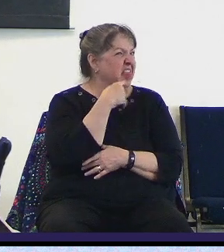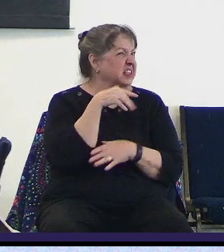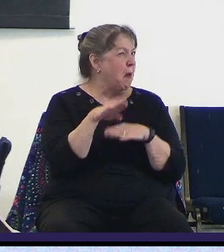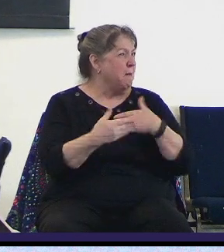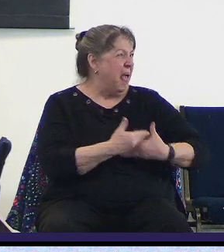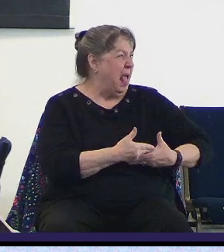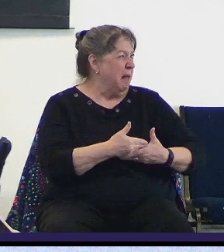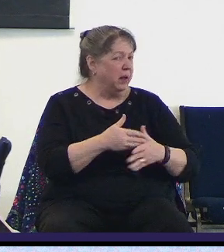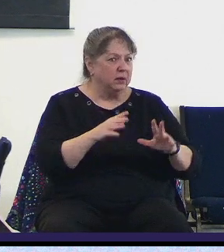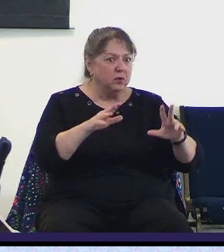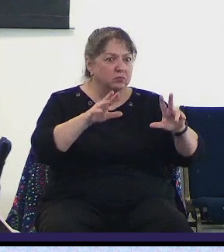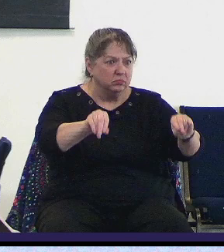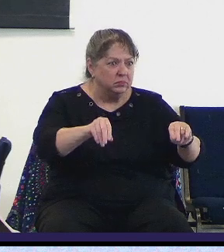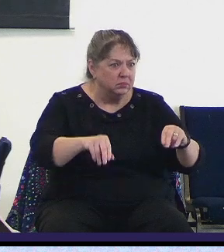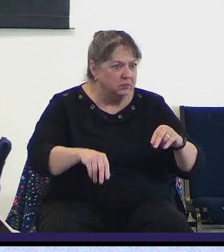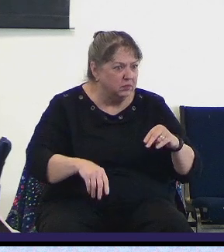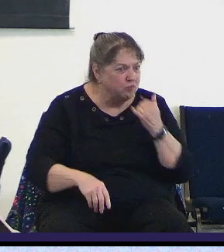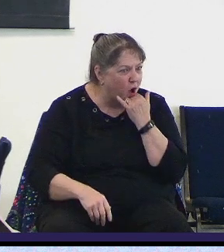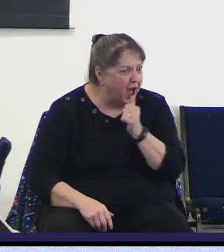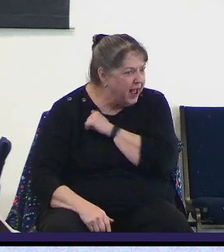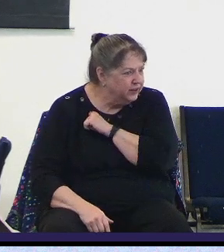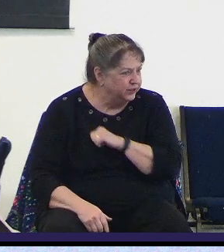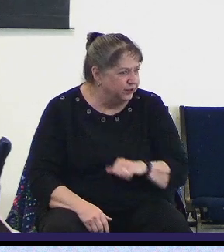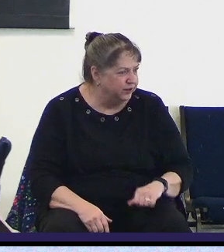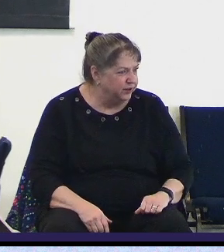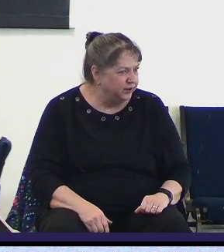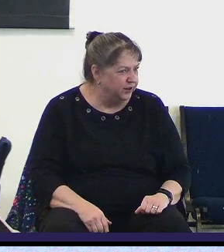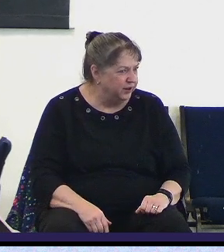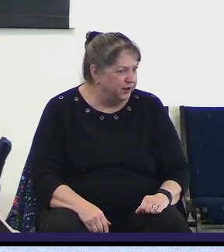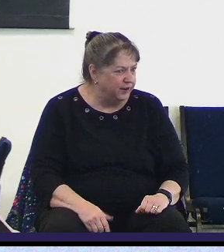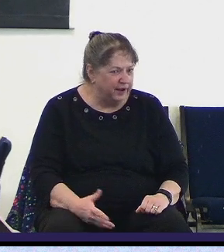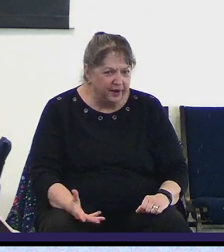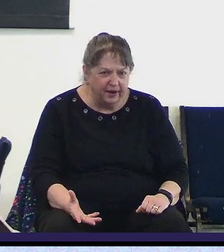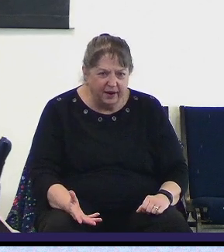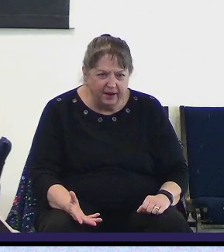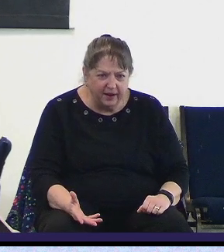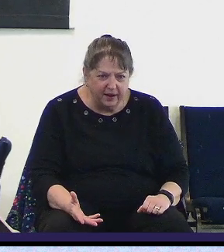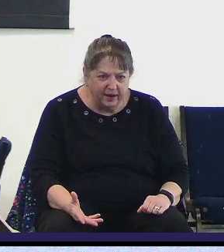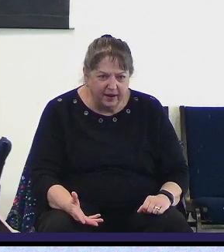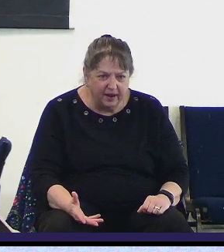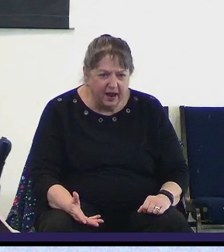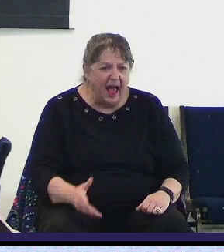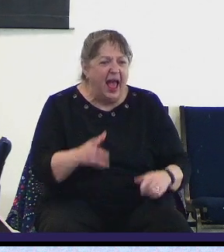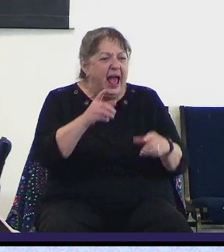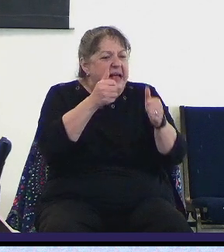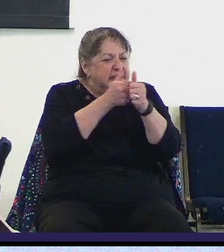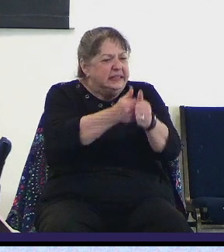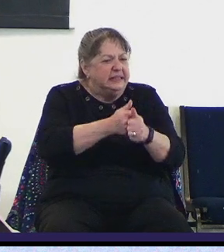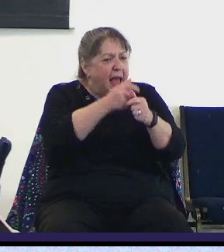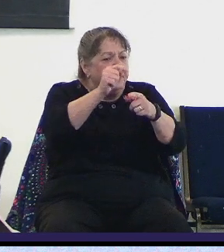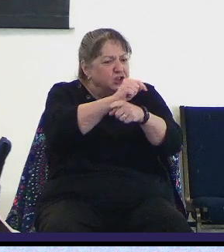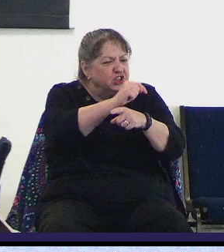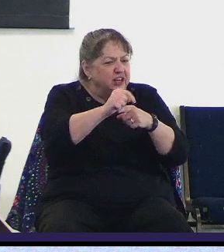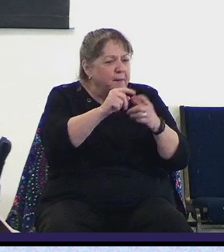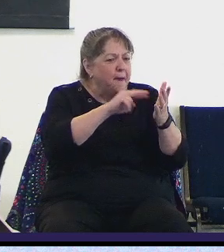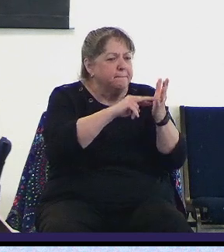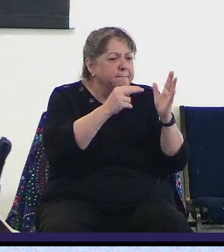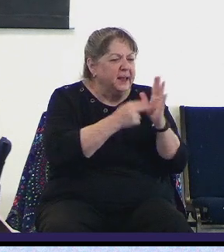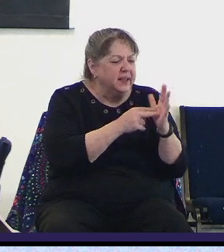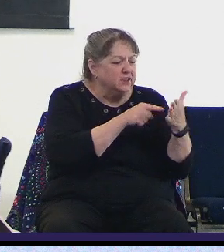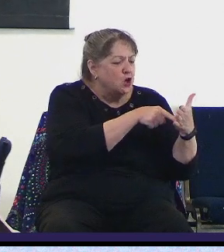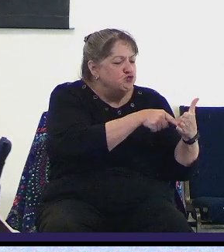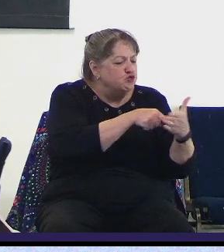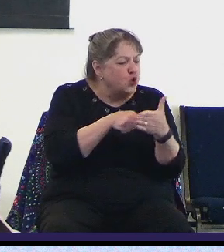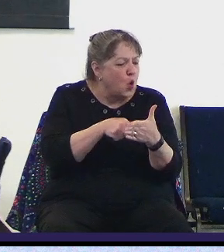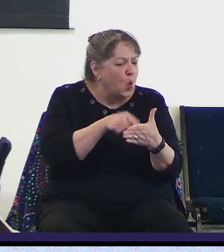means. And so nonetheless, a discipleship involves pointing someone to Jesus. It involves helping